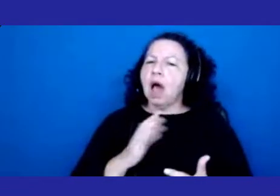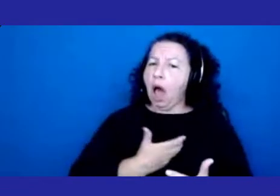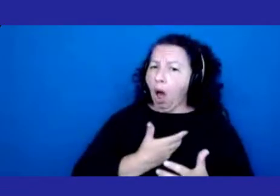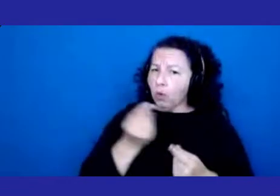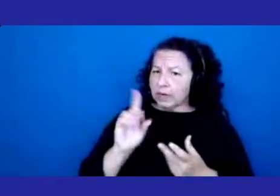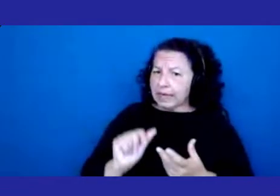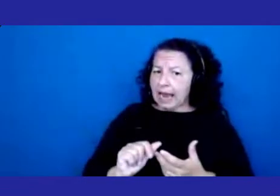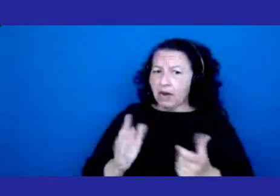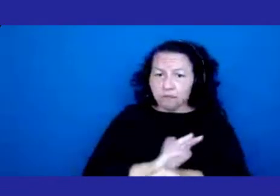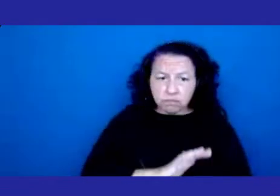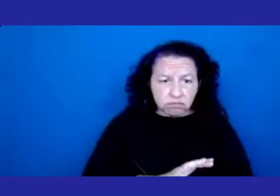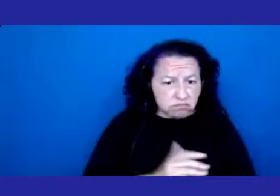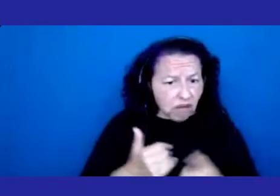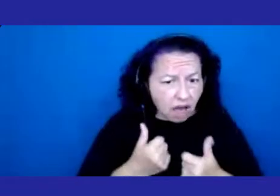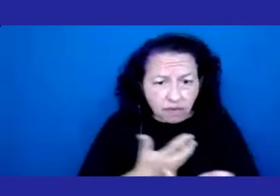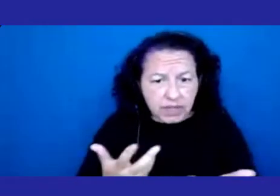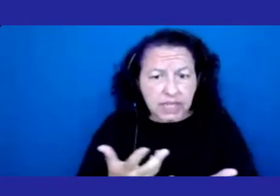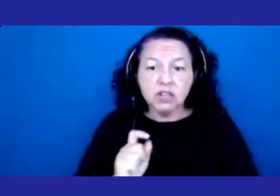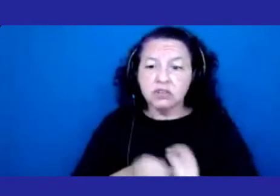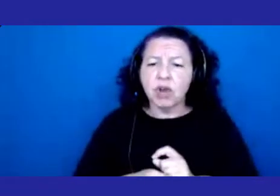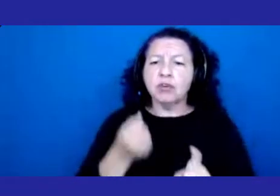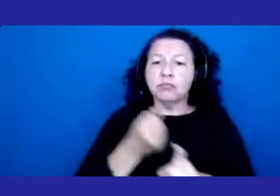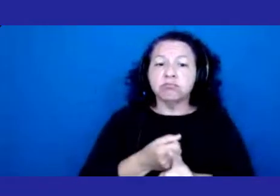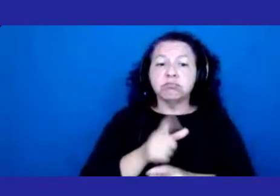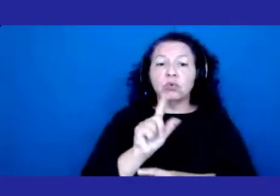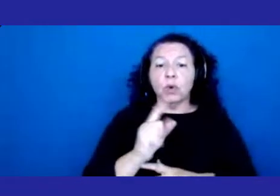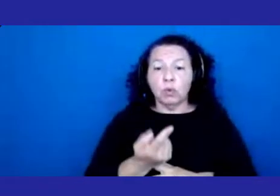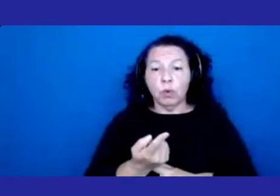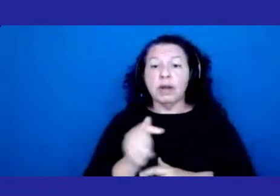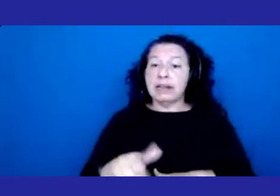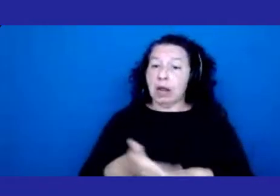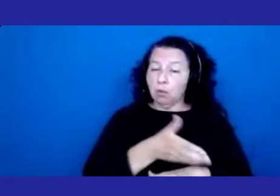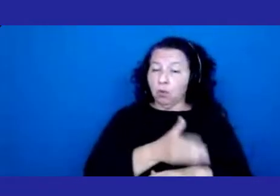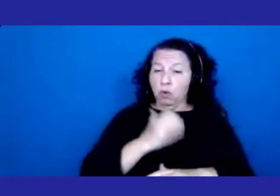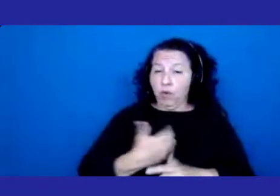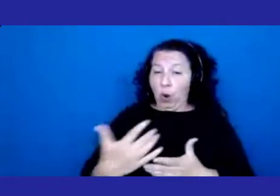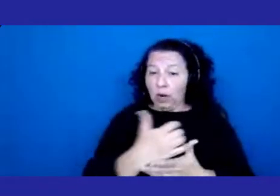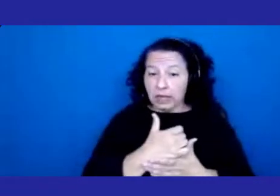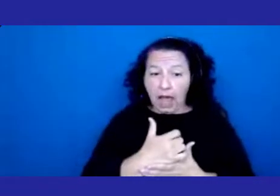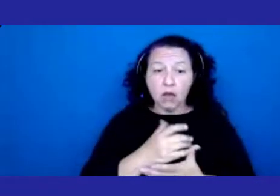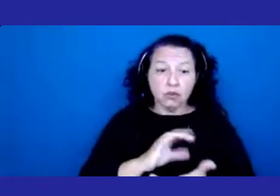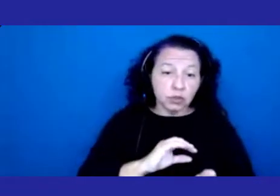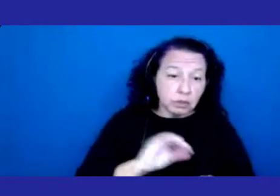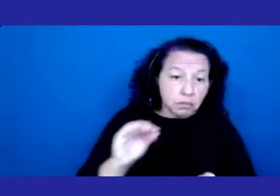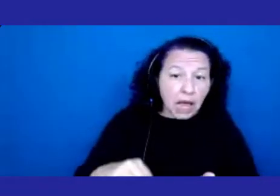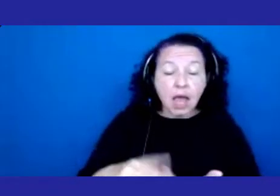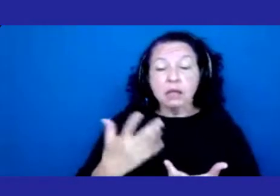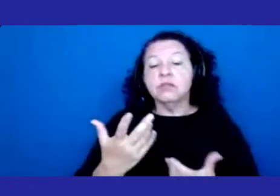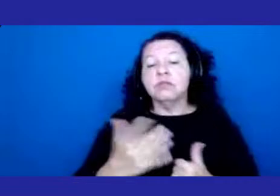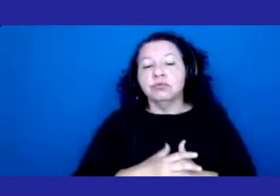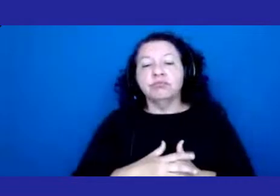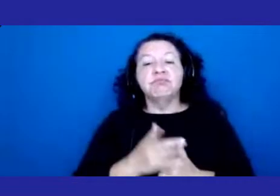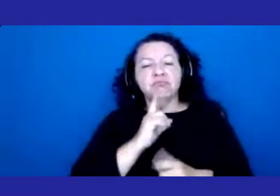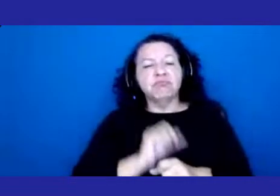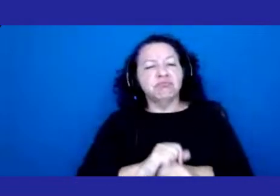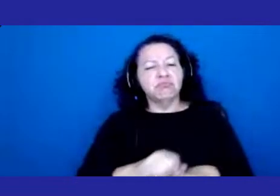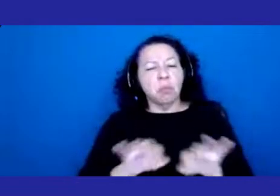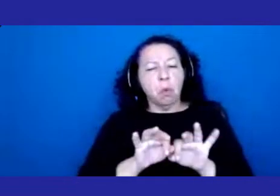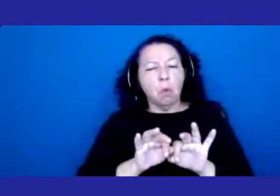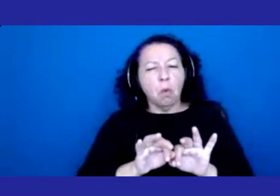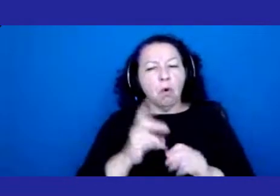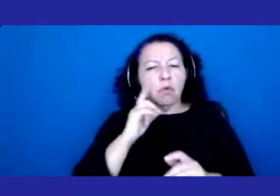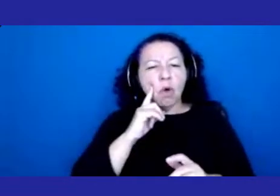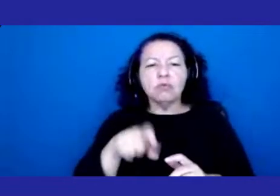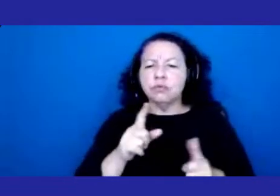the changes that were implemented in 2021 improved our collection rates, and importantly, we felt we should first